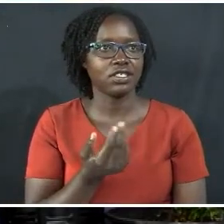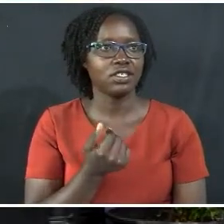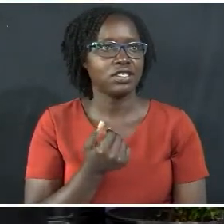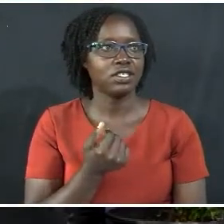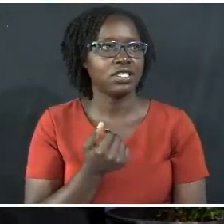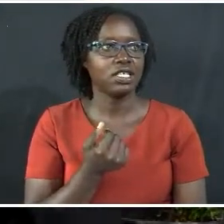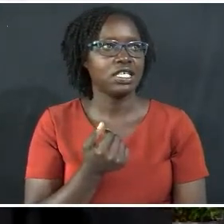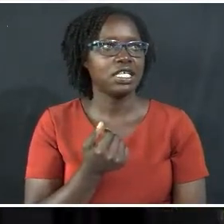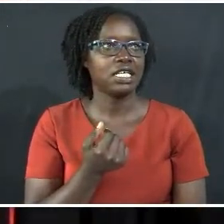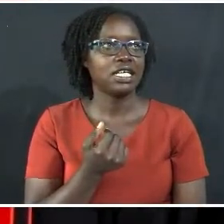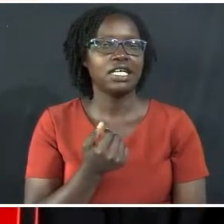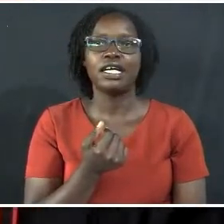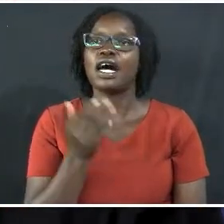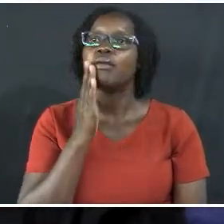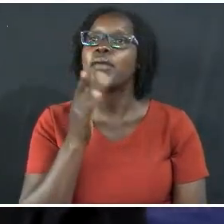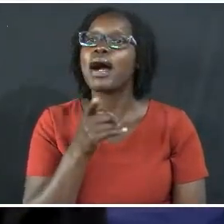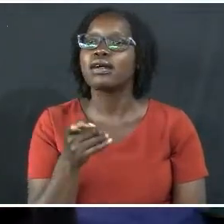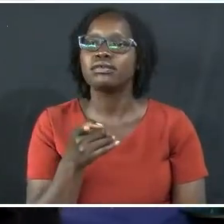Baba Mutinta,